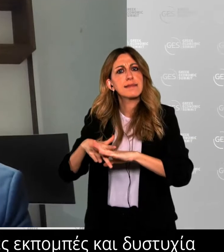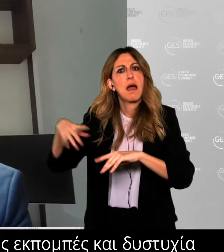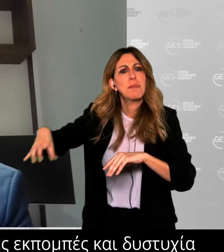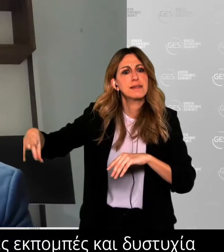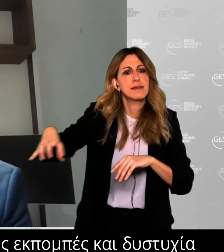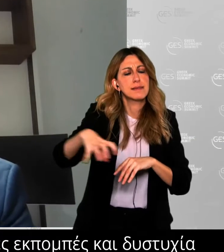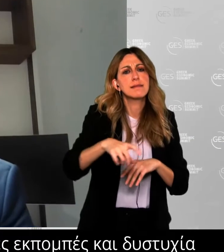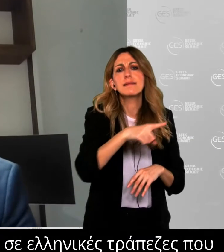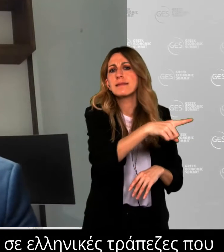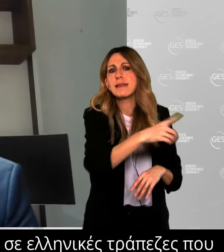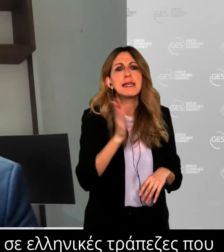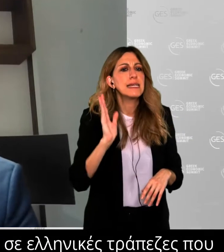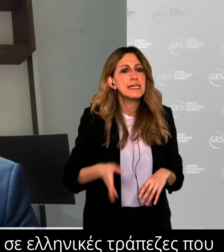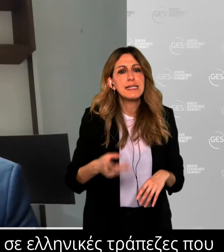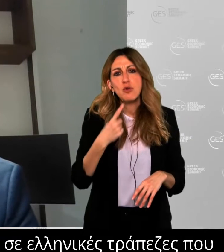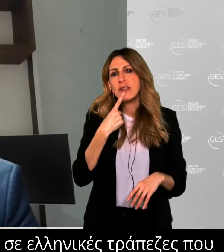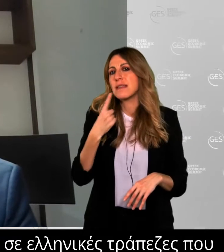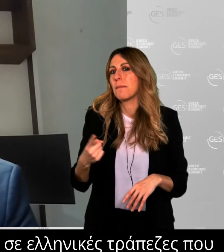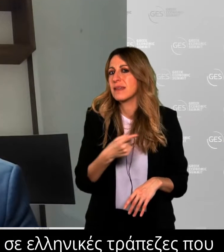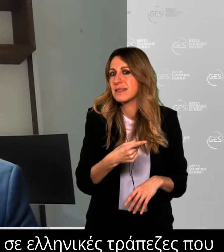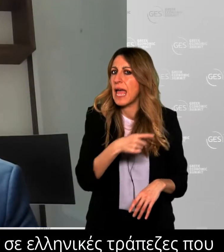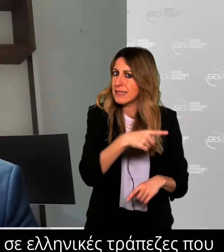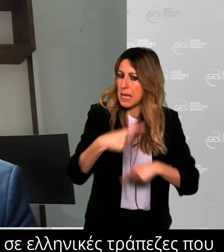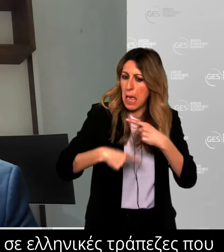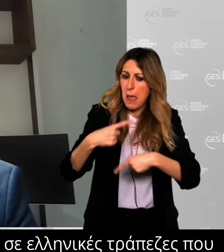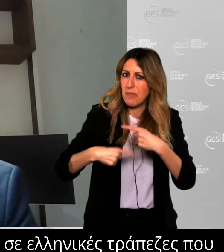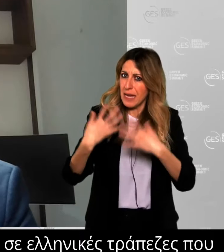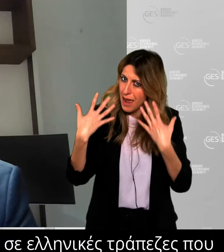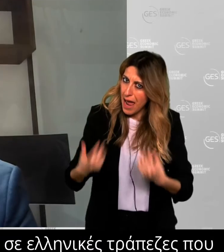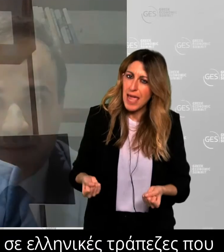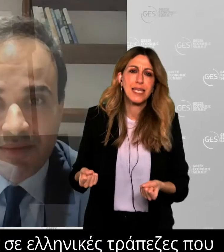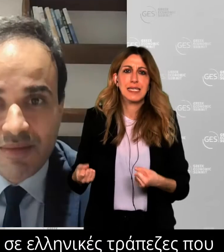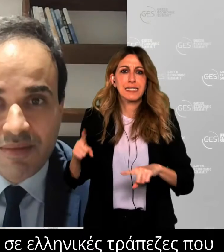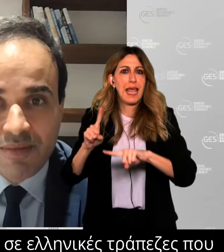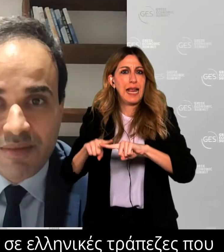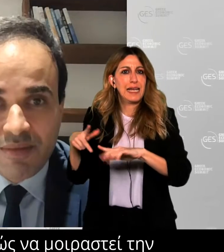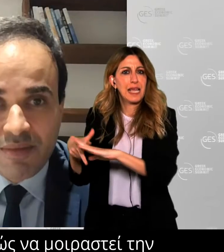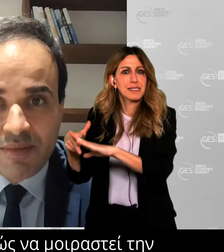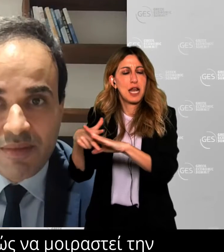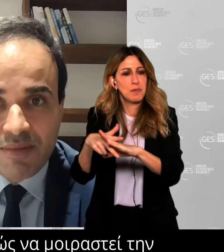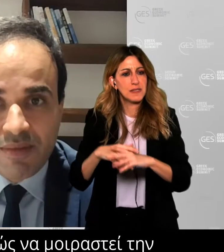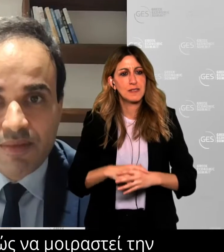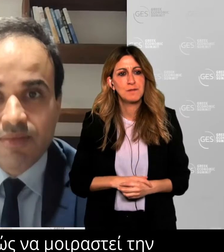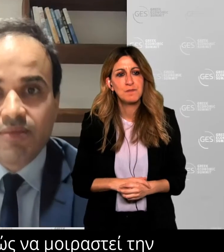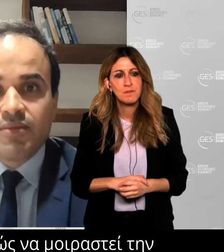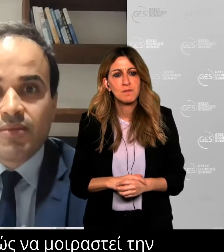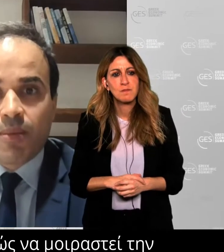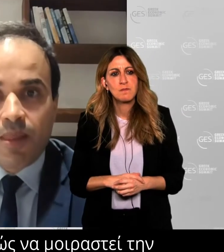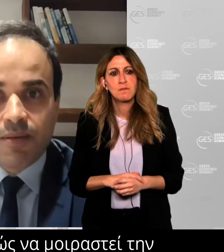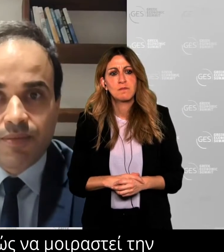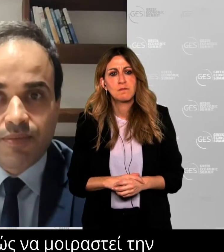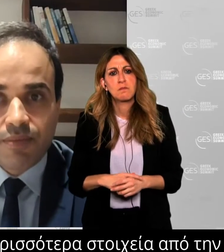Stanchart? Thank you. And I think you hit many of the key points for me. So from our perspective, we committed in the spring of this year. We